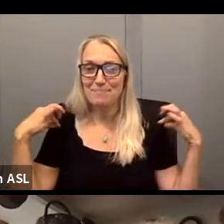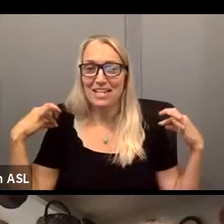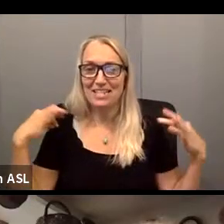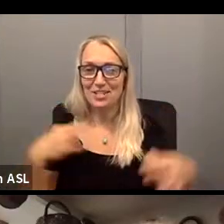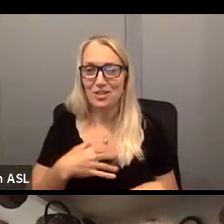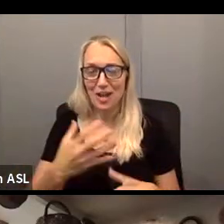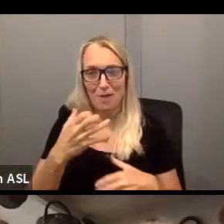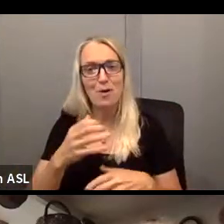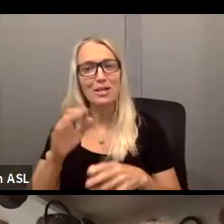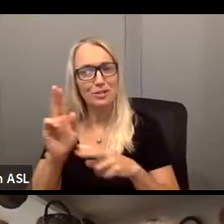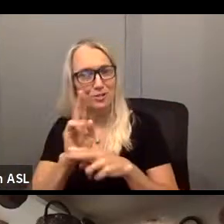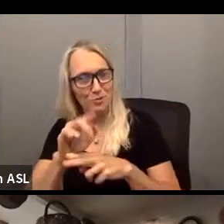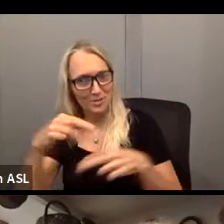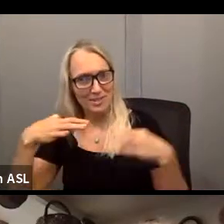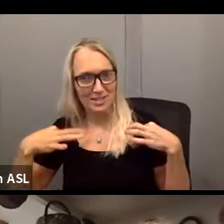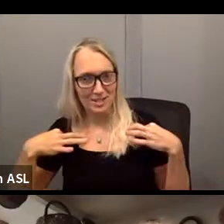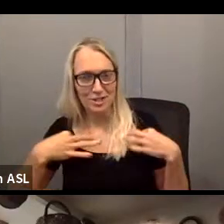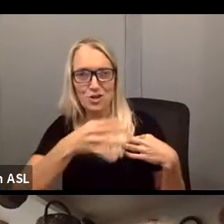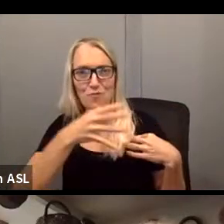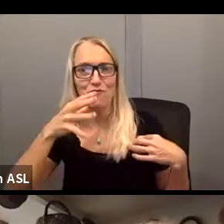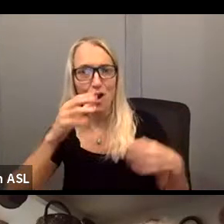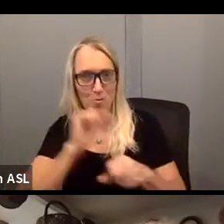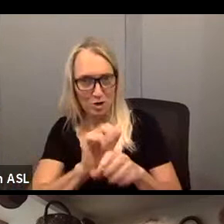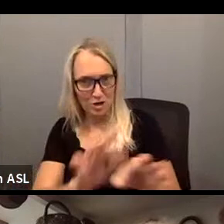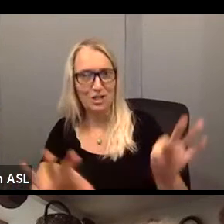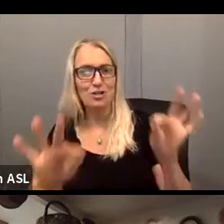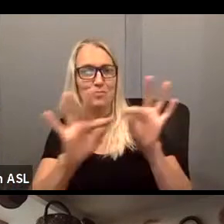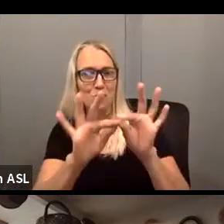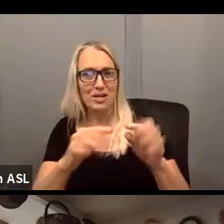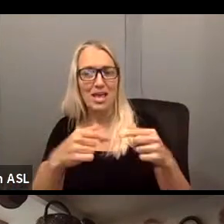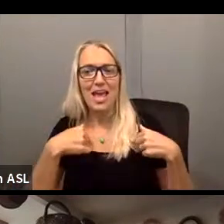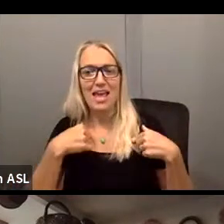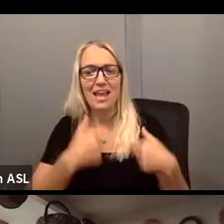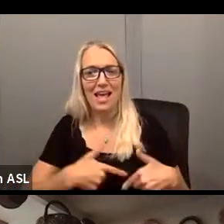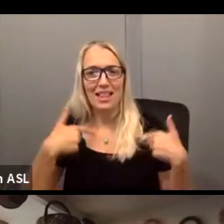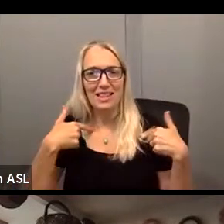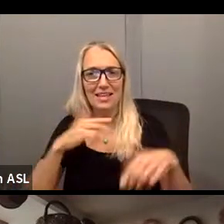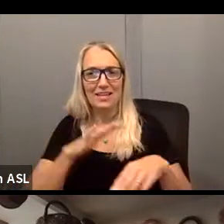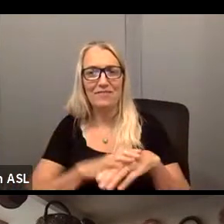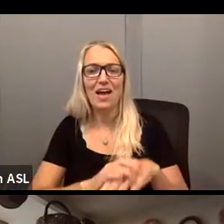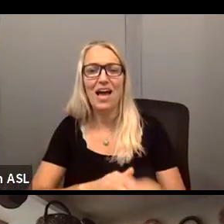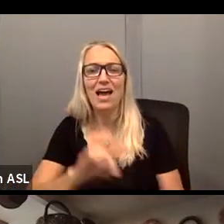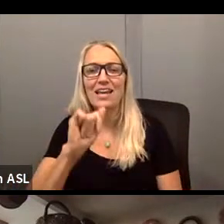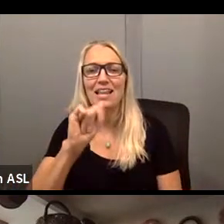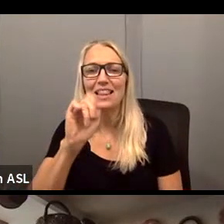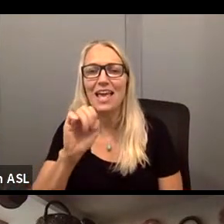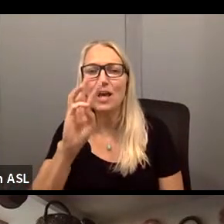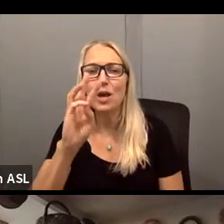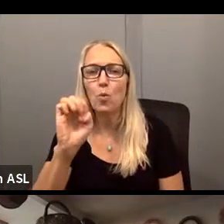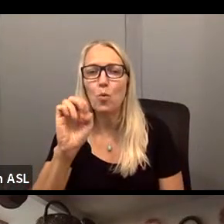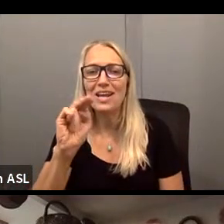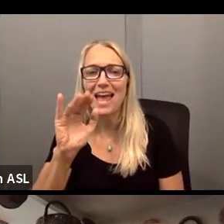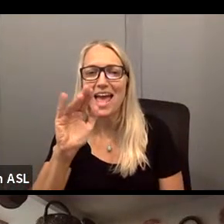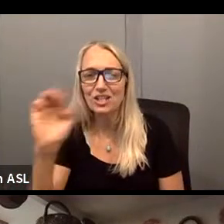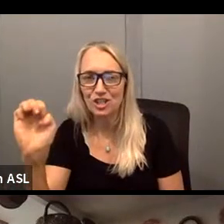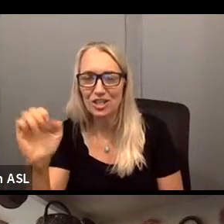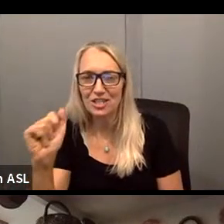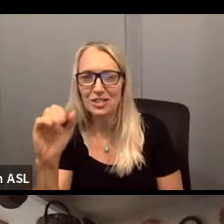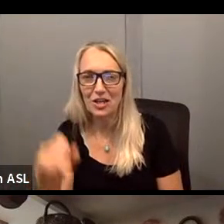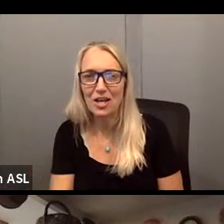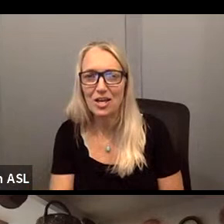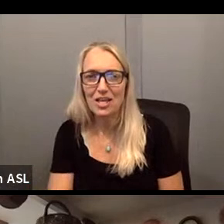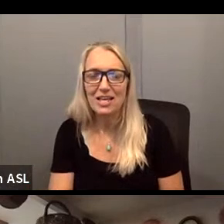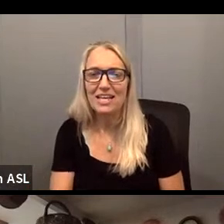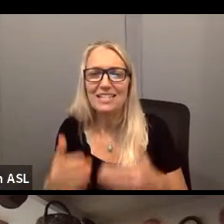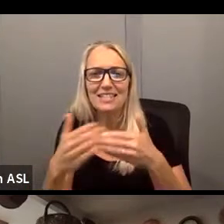wear that for today. So my name is Ed Martinez, and I live on the shores of Lake Wenatchee, just outside of Leavenworth. I want to talk a